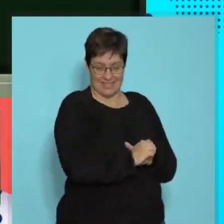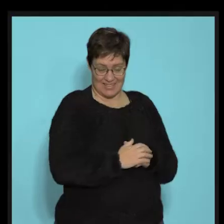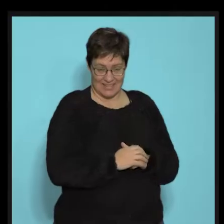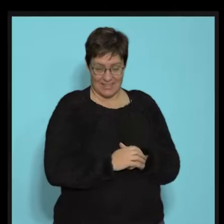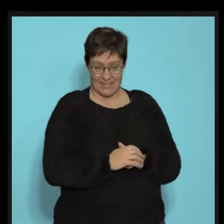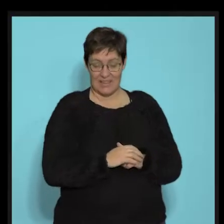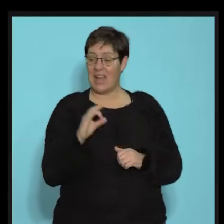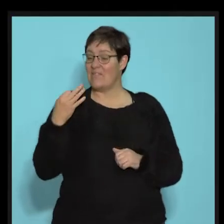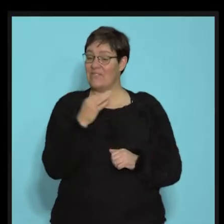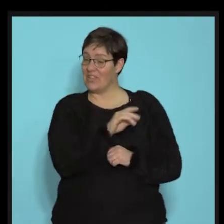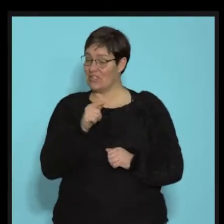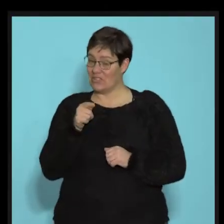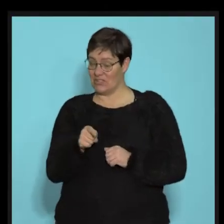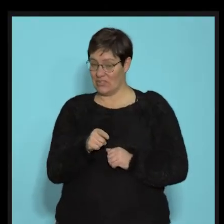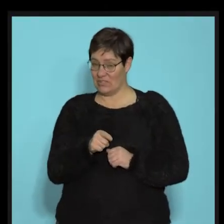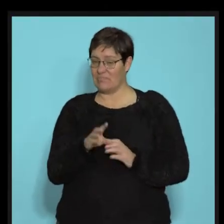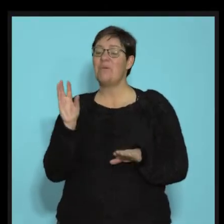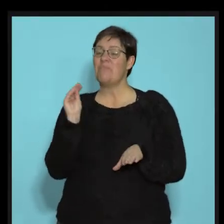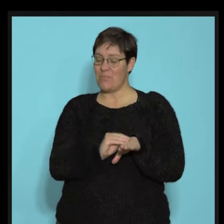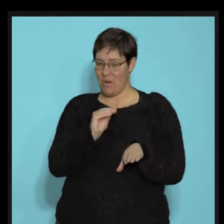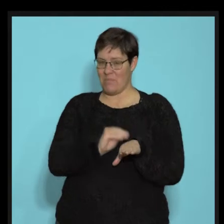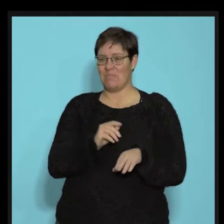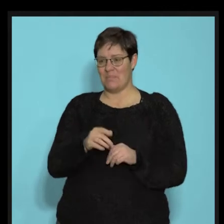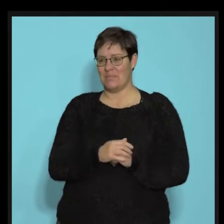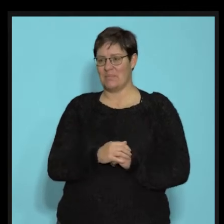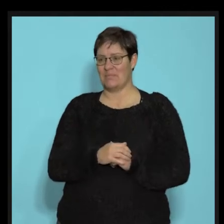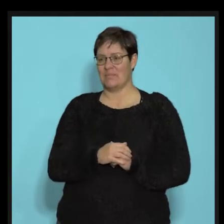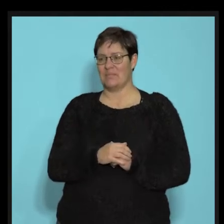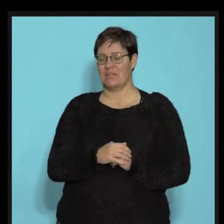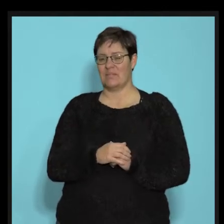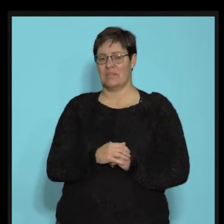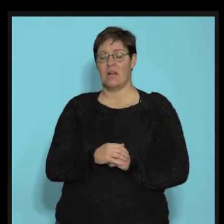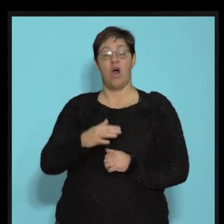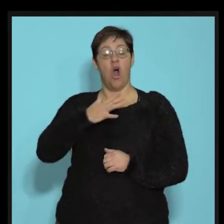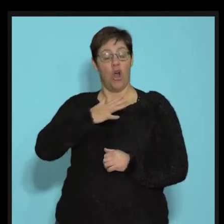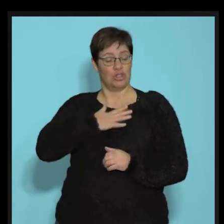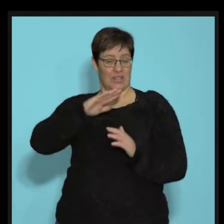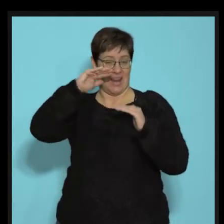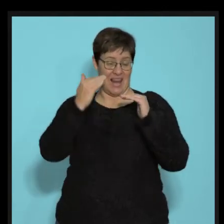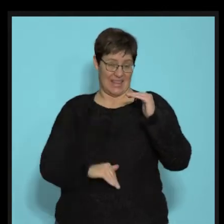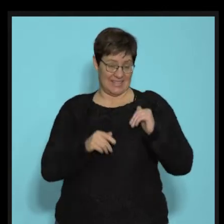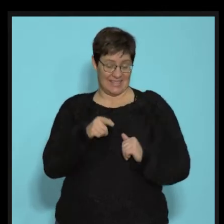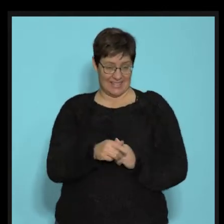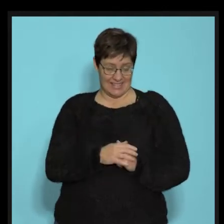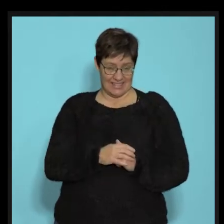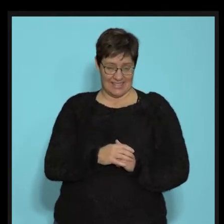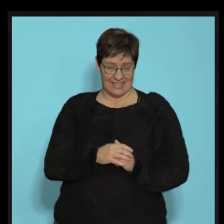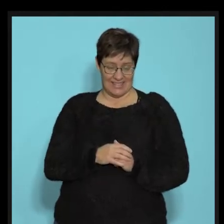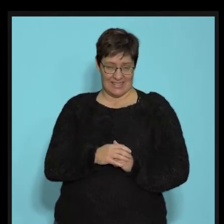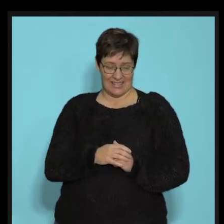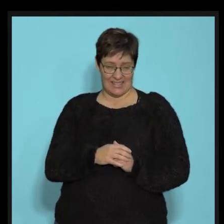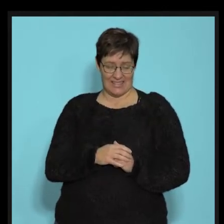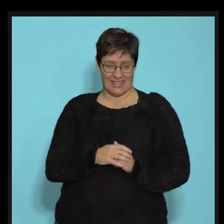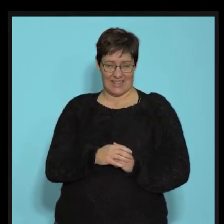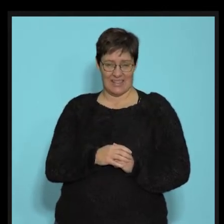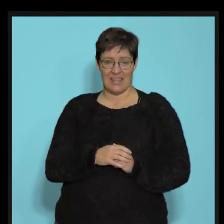fish, guys, this is a problem. There's less oxygen in the water, the same volume of water, than